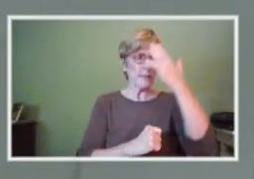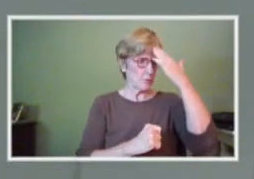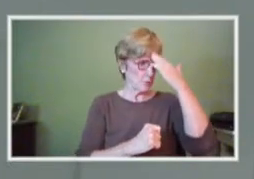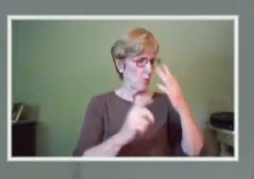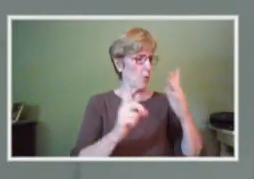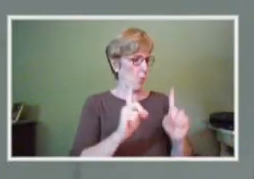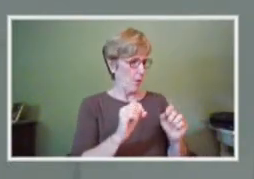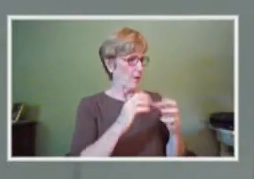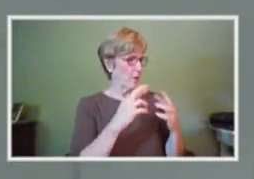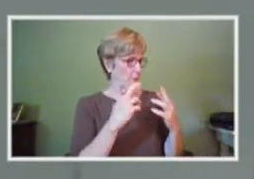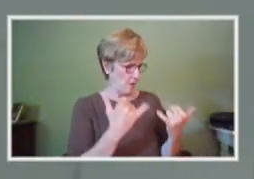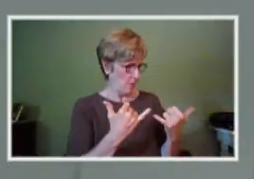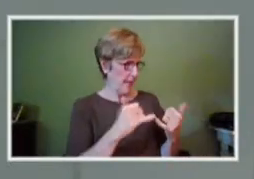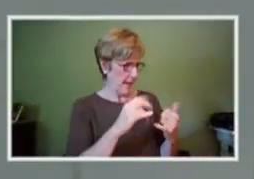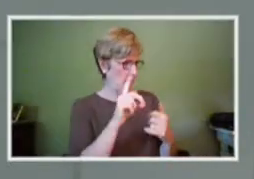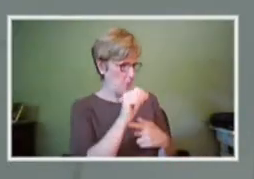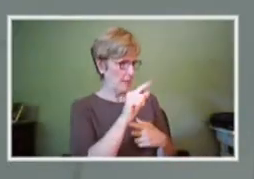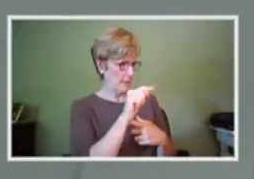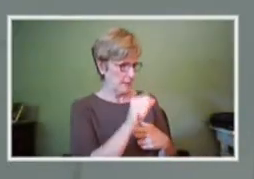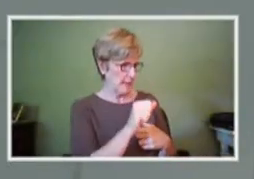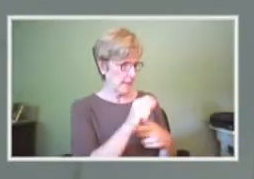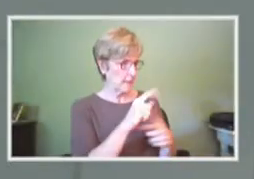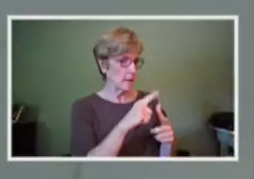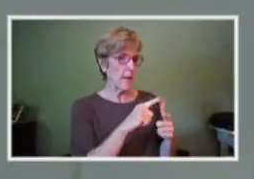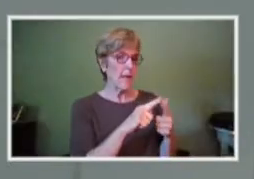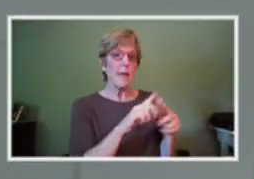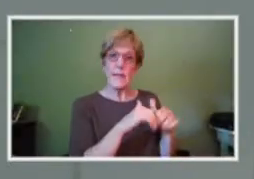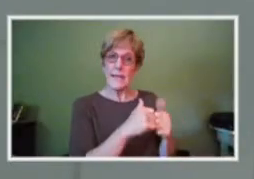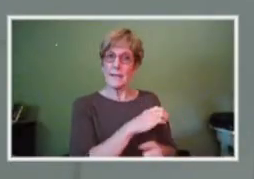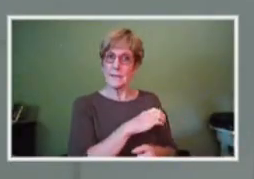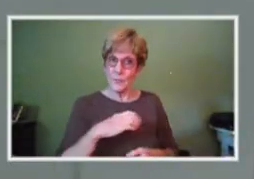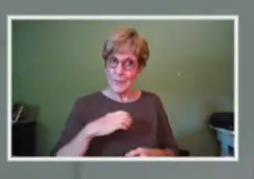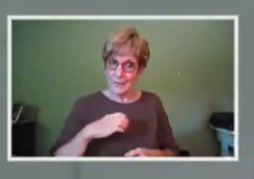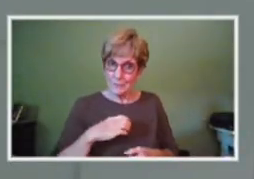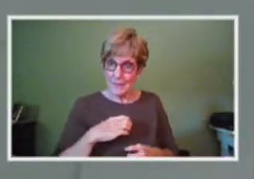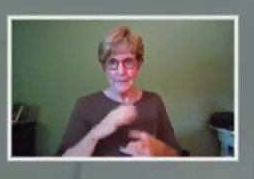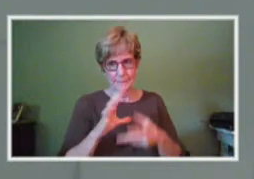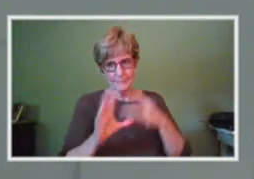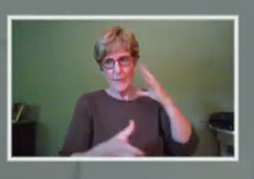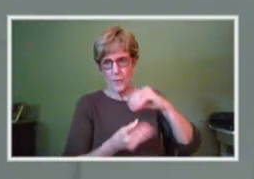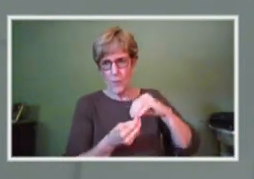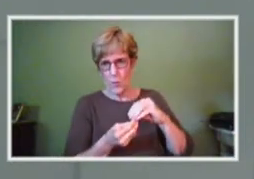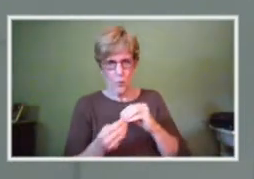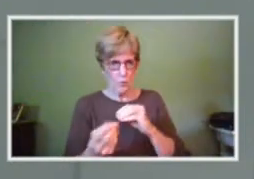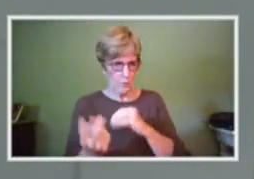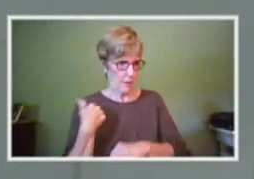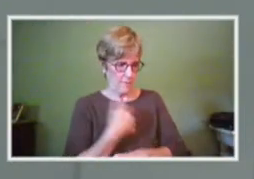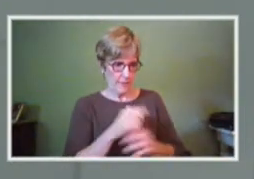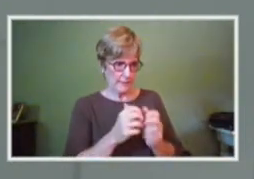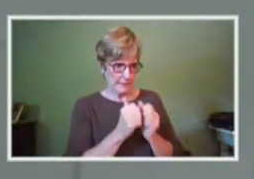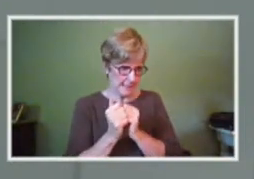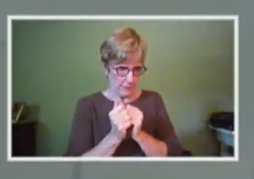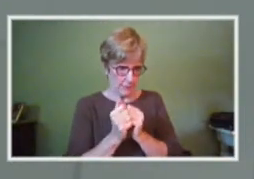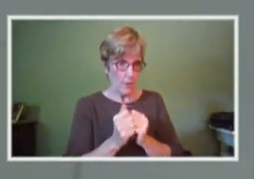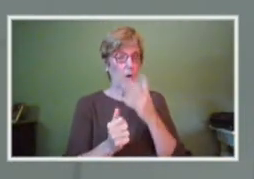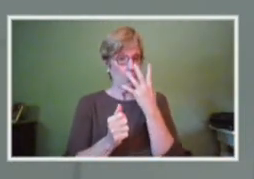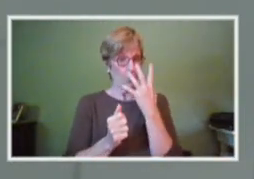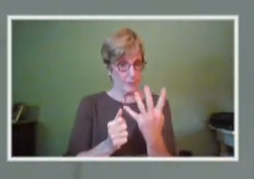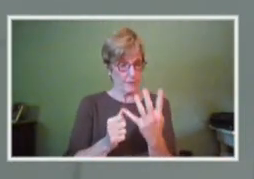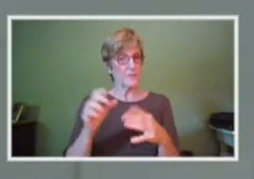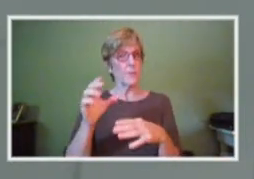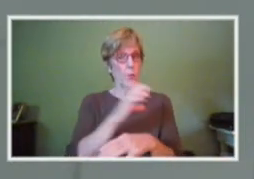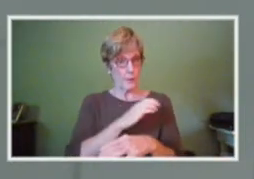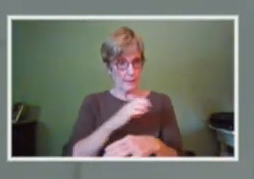today, but how do we, as a committee of the whole, with four functioning committees that have the ability